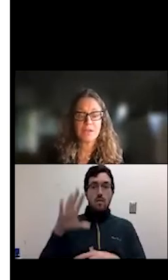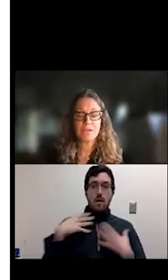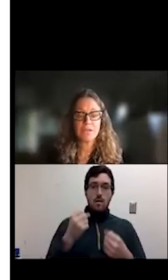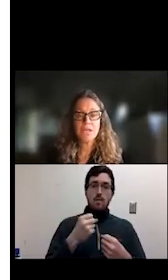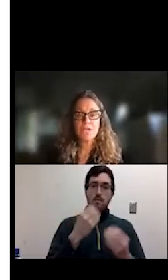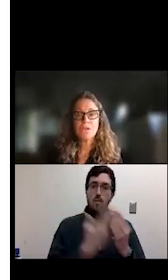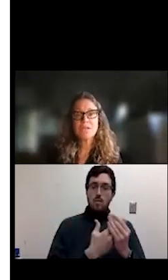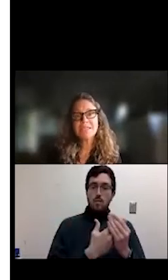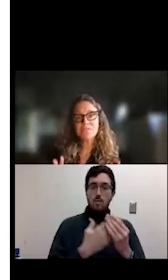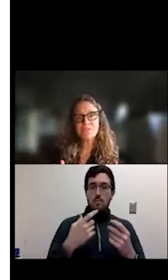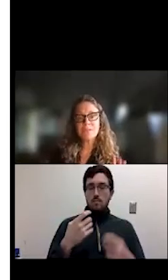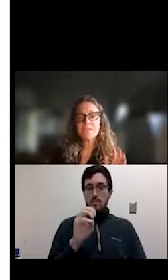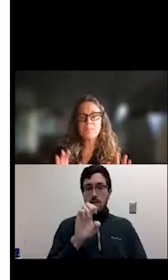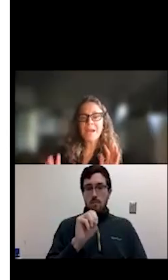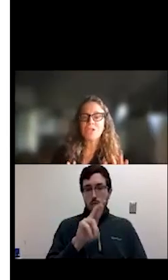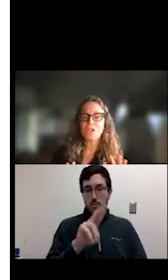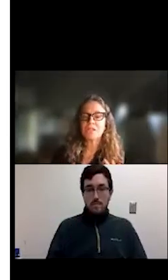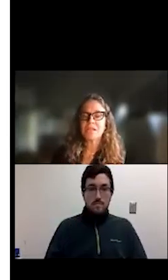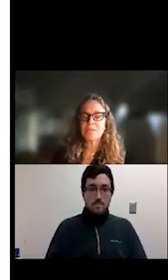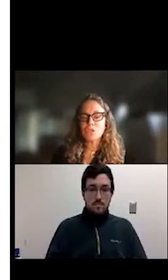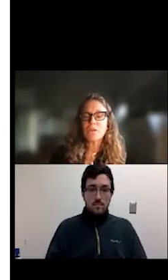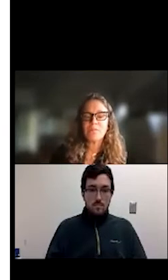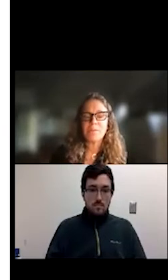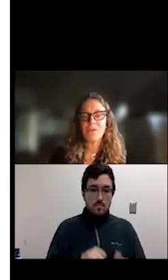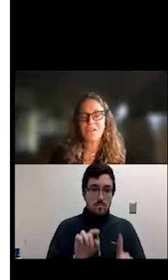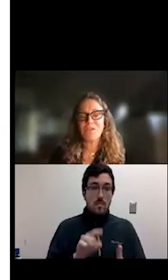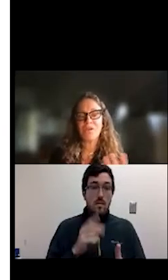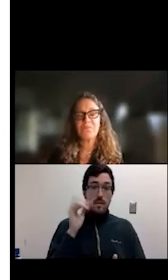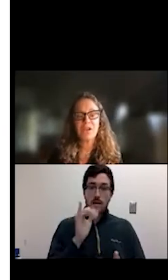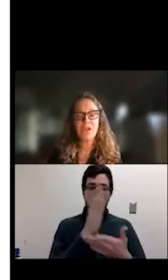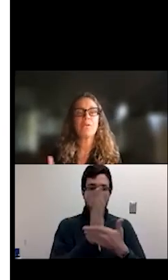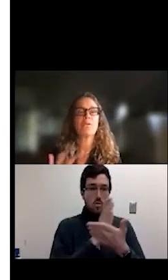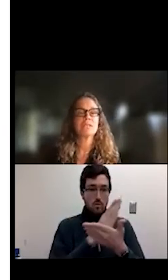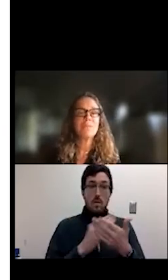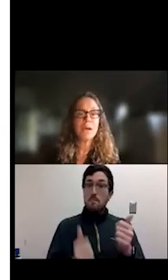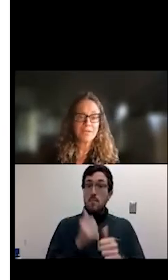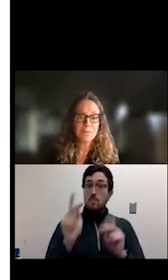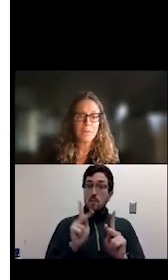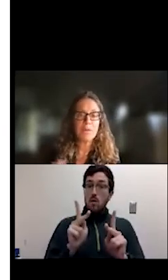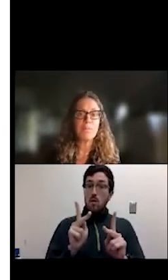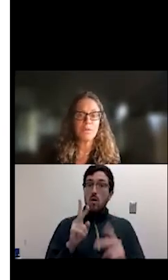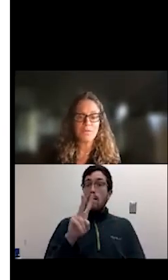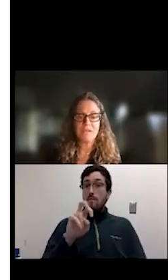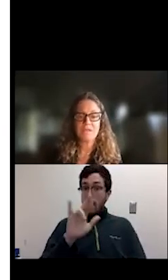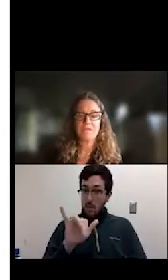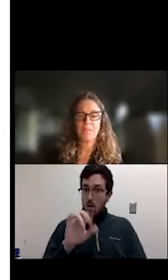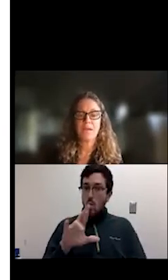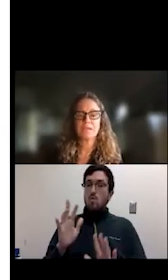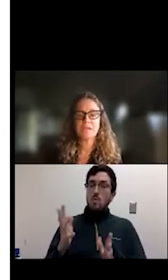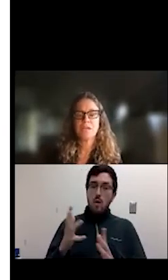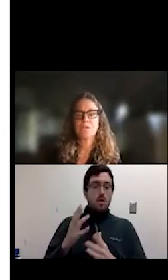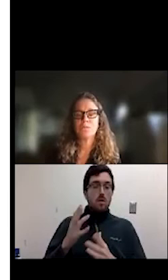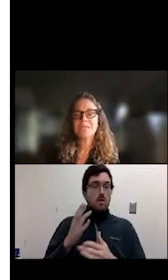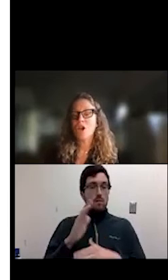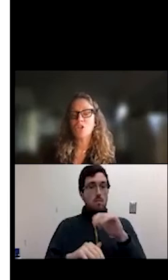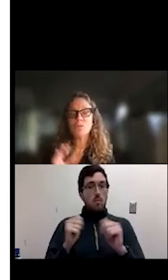the electronic health records. So you can see from these pie charts that the majority of people are either very or somewhat comfortable with both of these